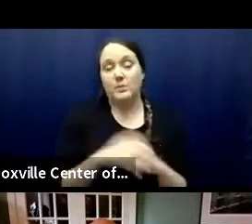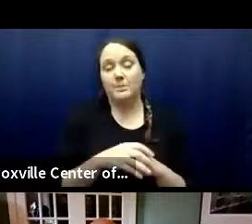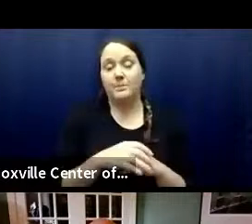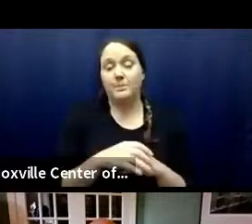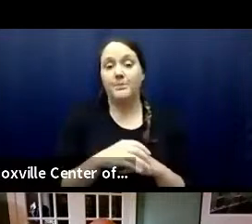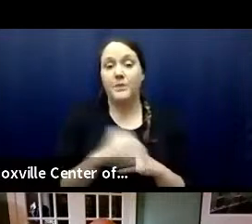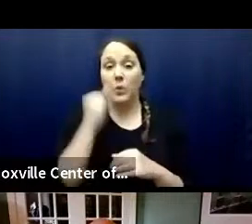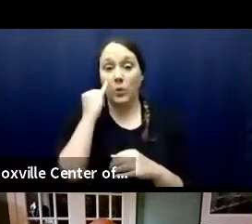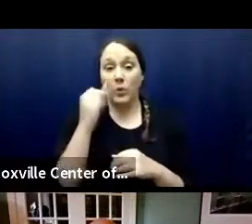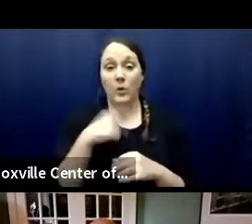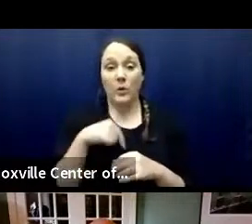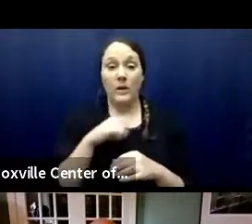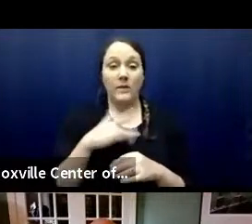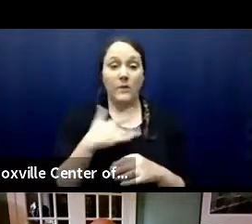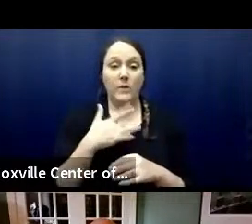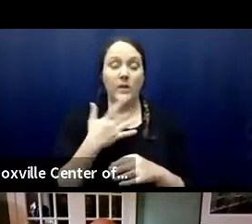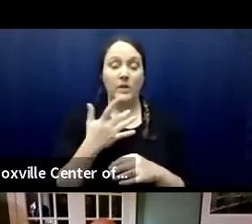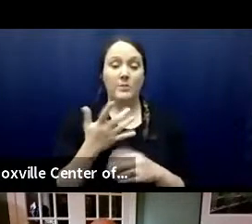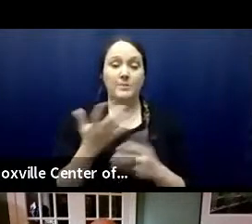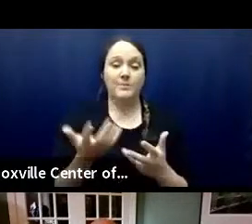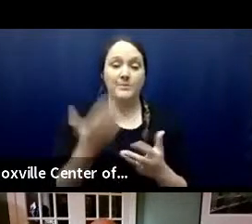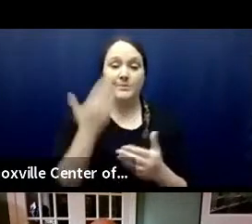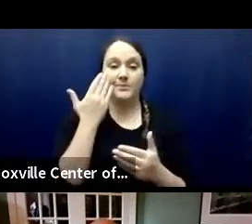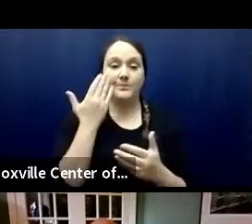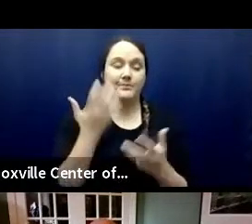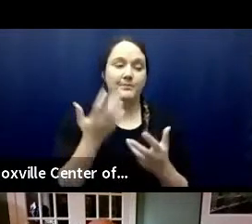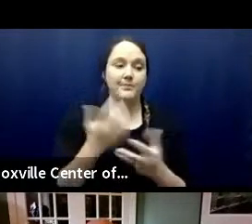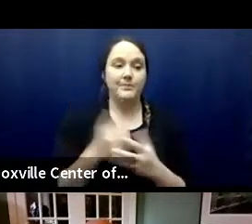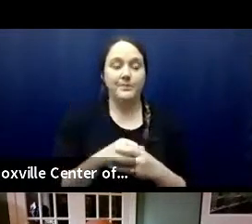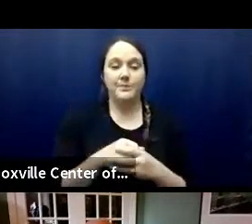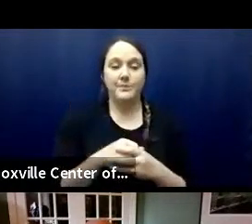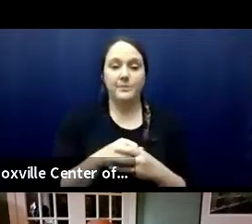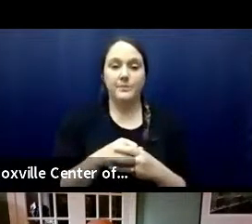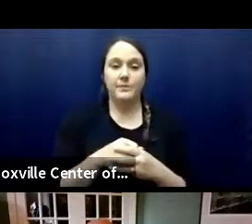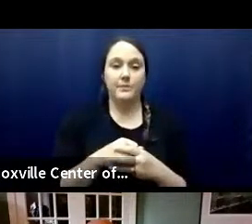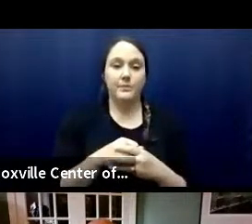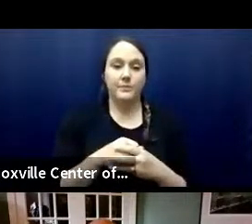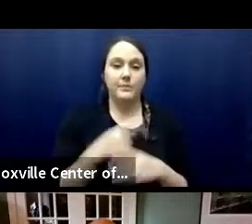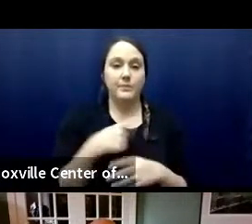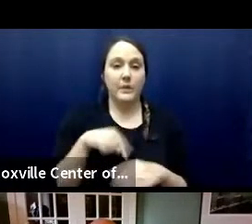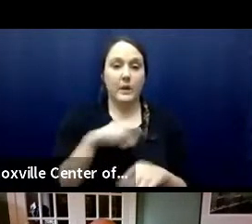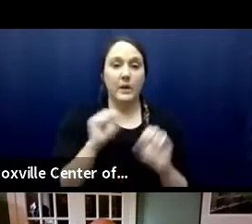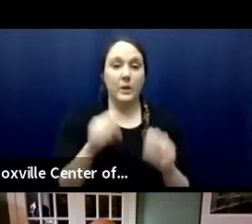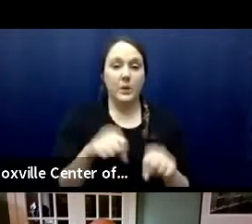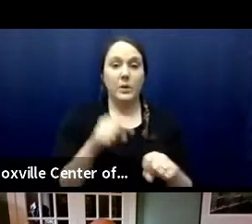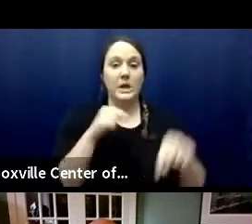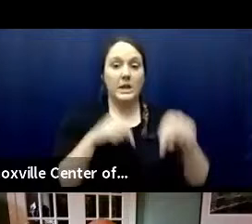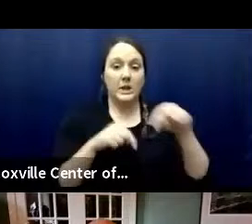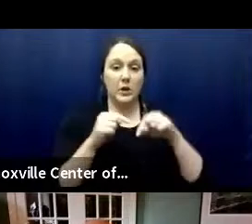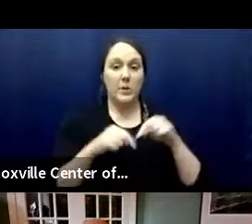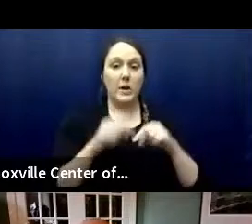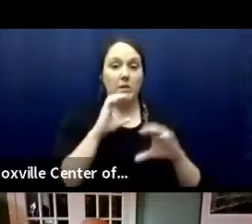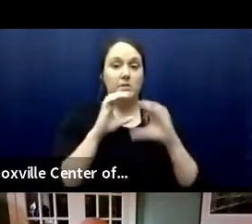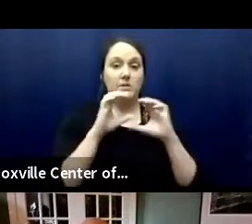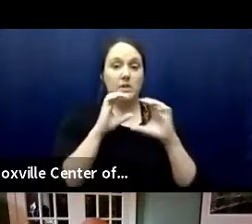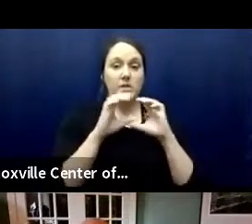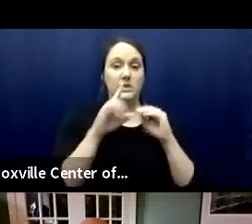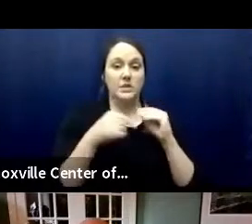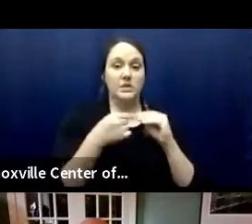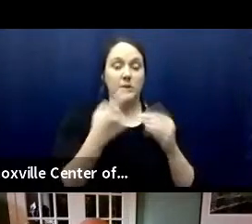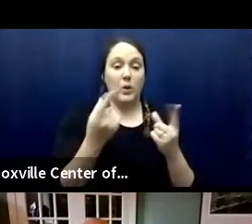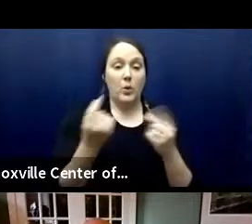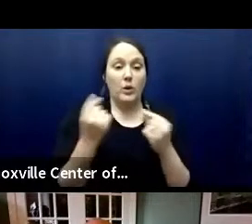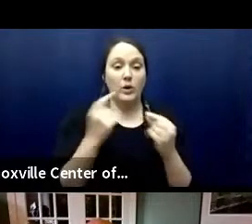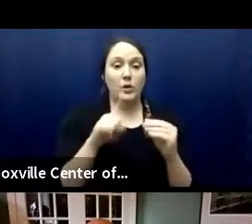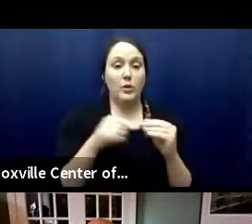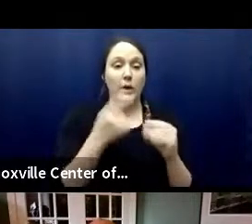we feel and again, I don't mean to totally, we can immediately go back to the conversation about what to do about